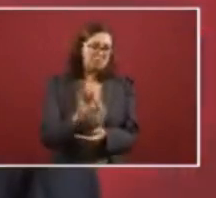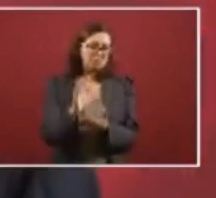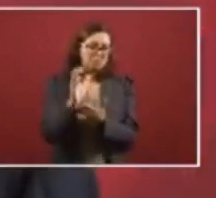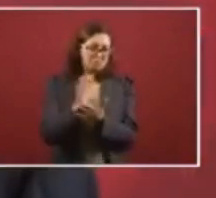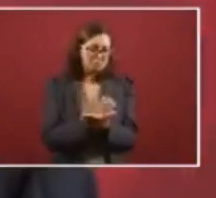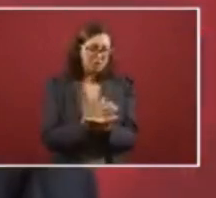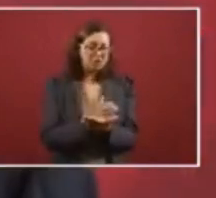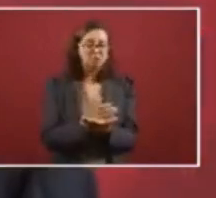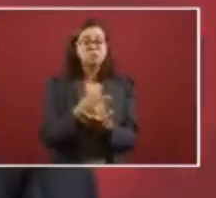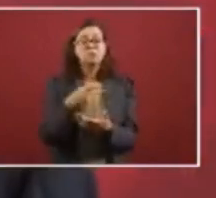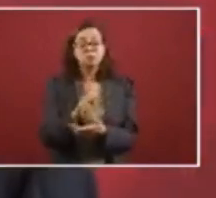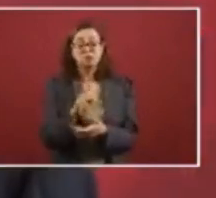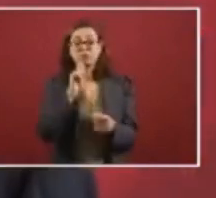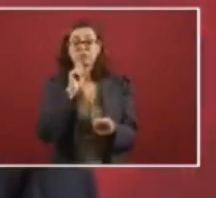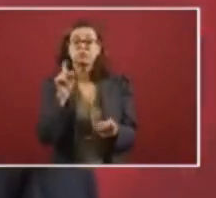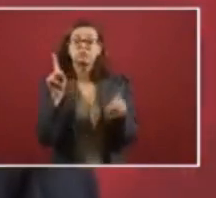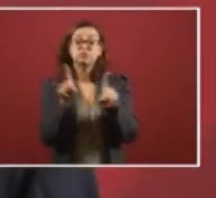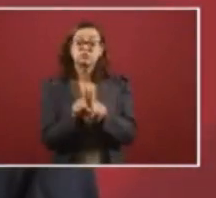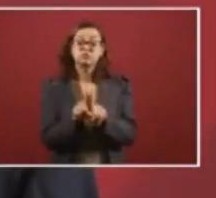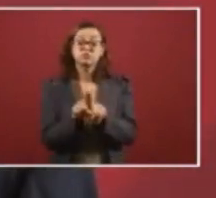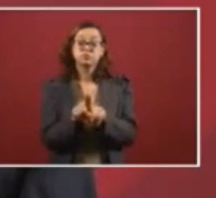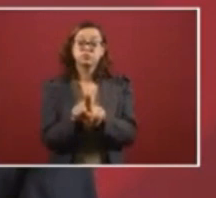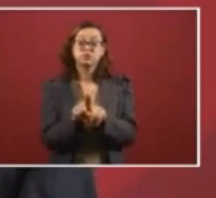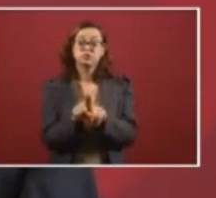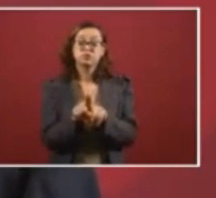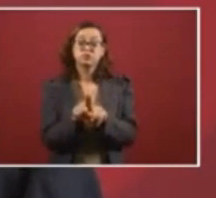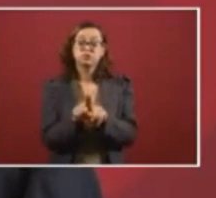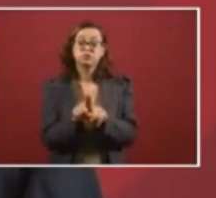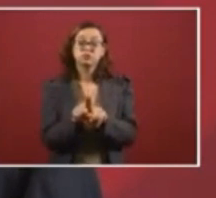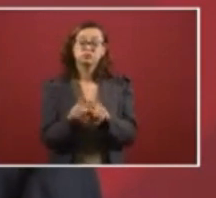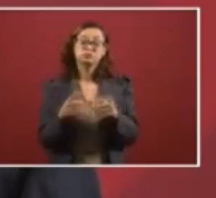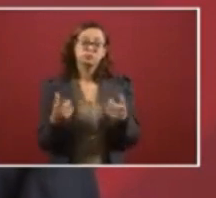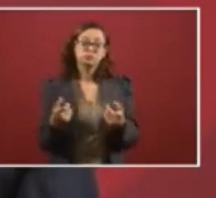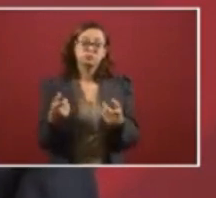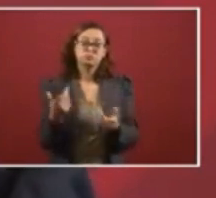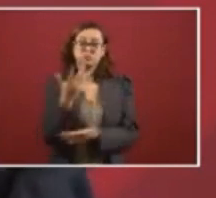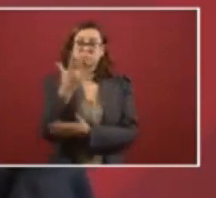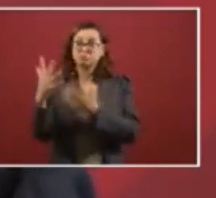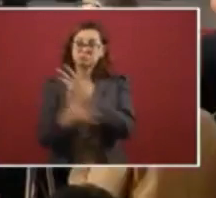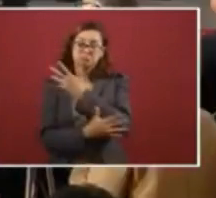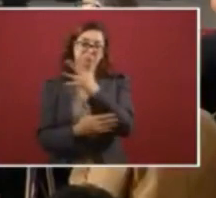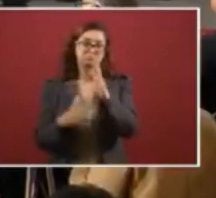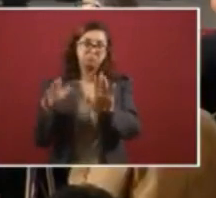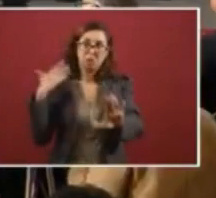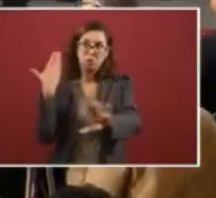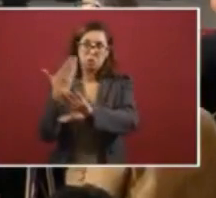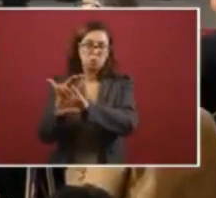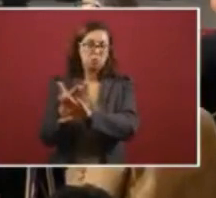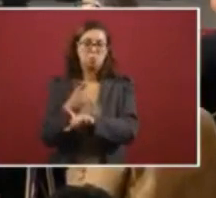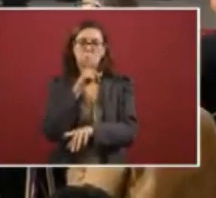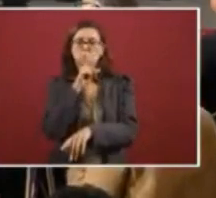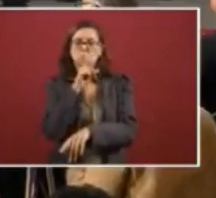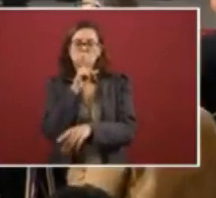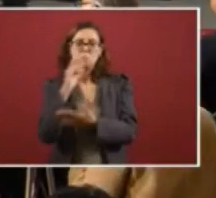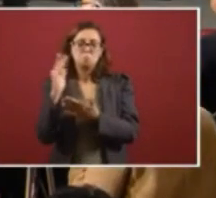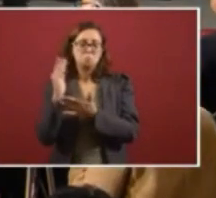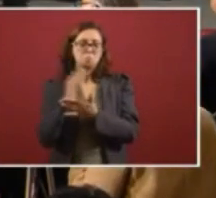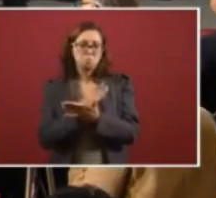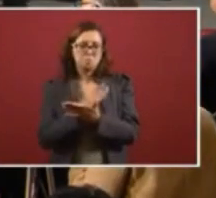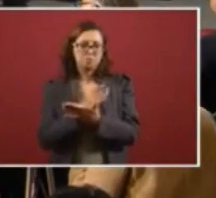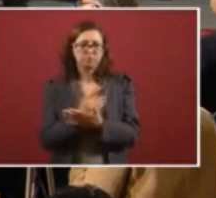It's not just one third of the cost of the other, but it also has other great advantages.